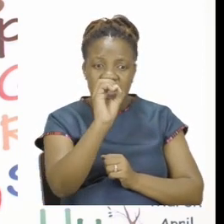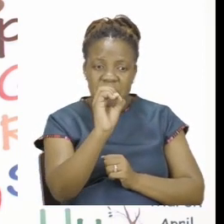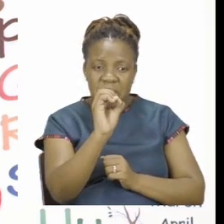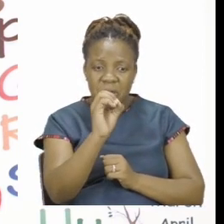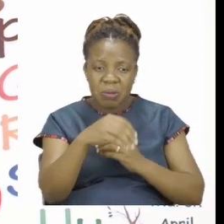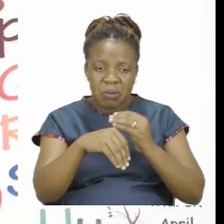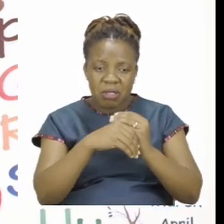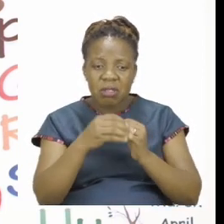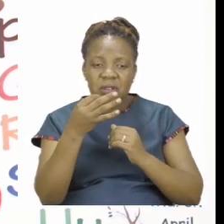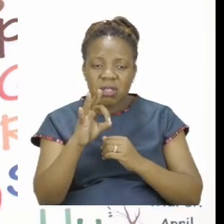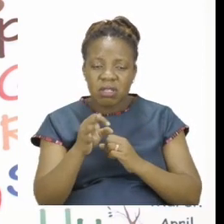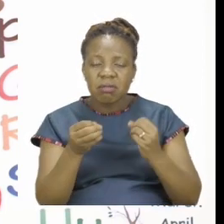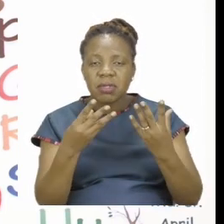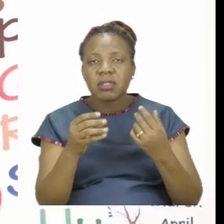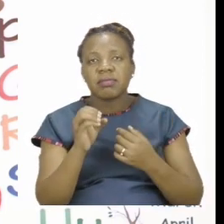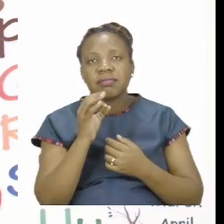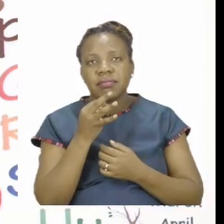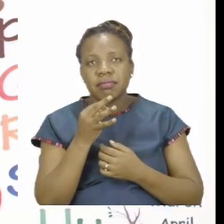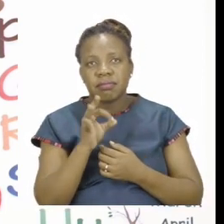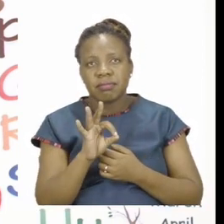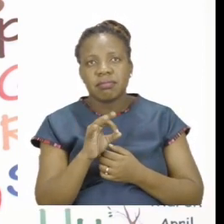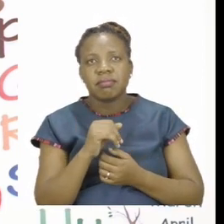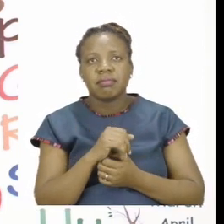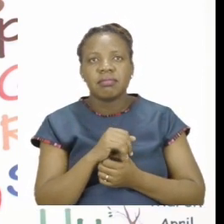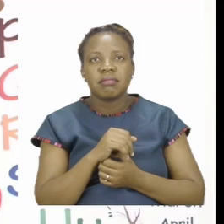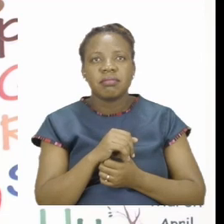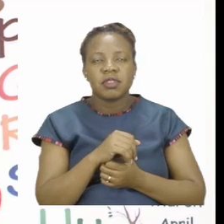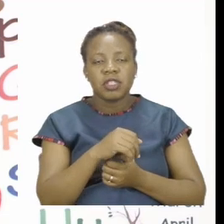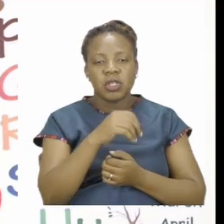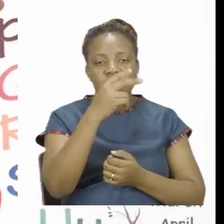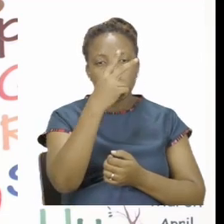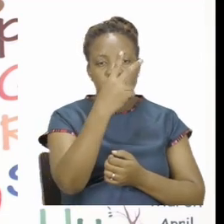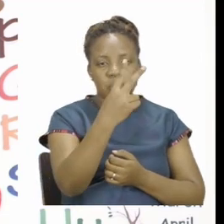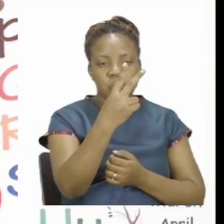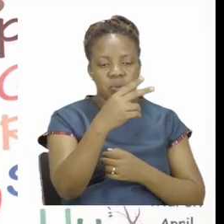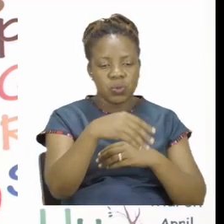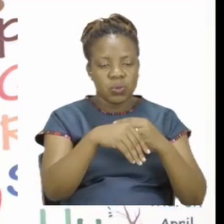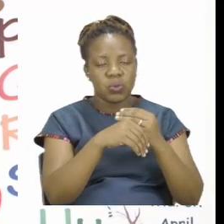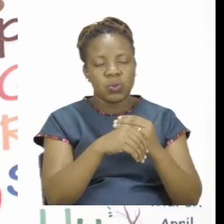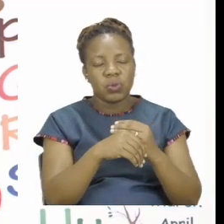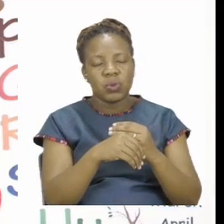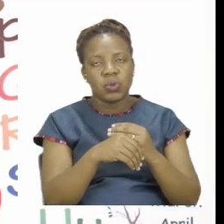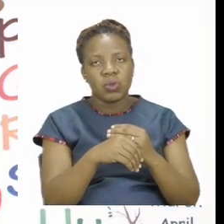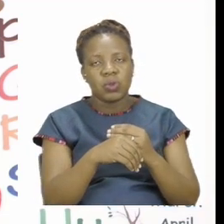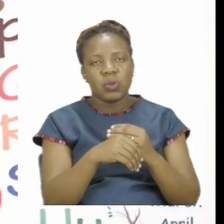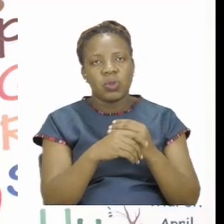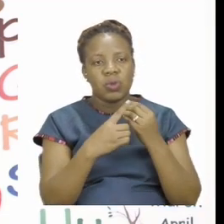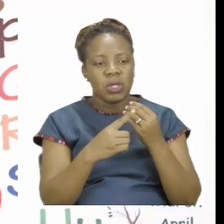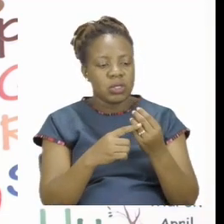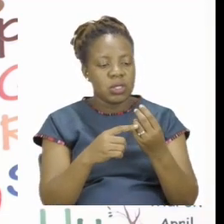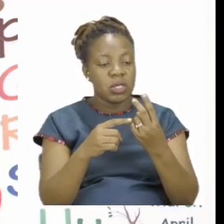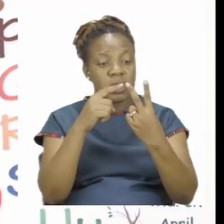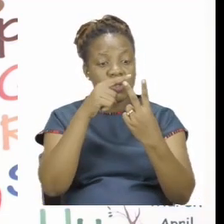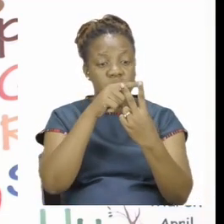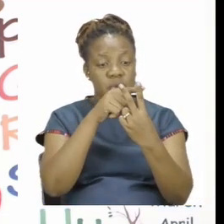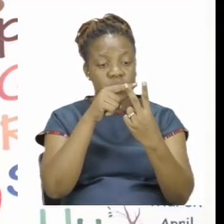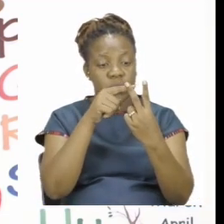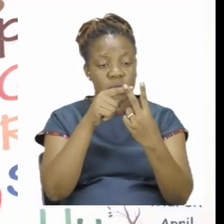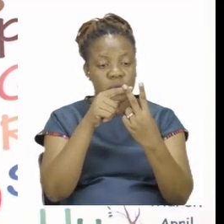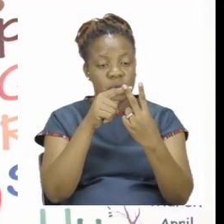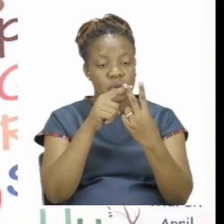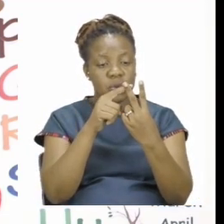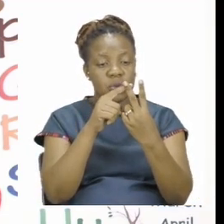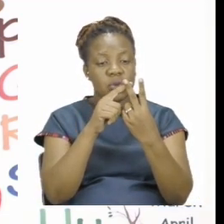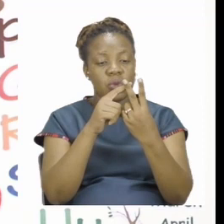one is 2 plus 1. And we all know what 2 plus 1 is, boys and girls. It